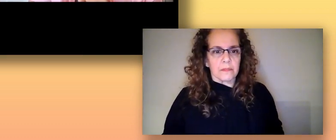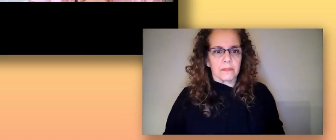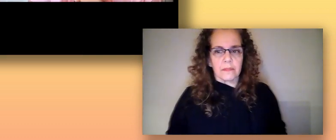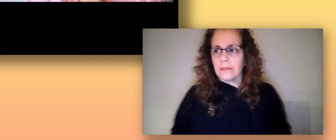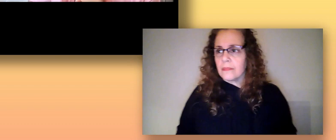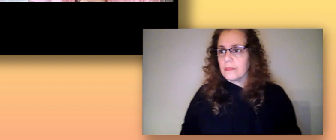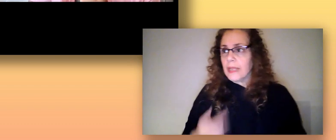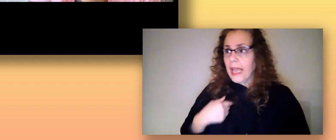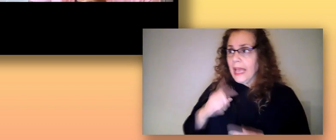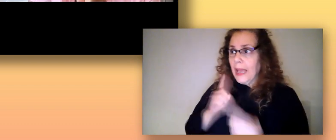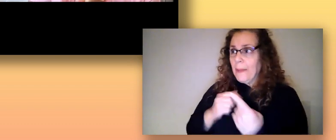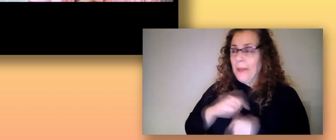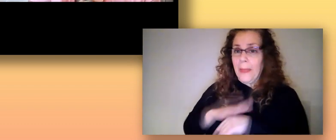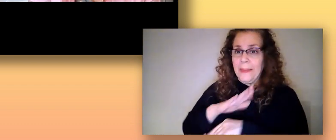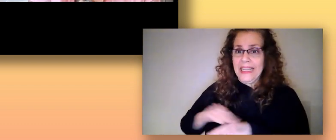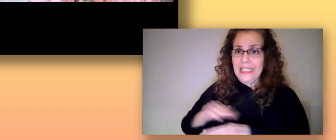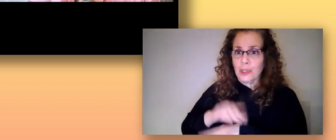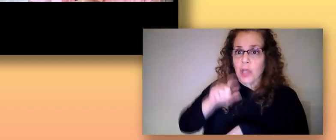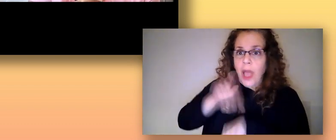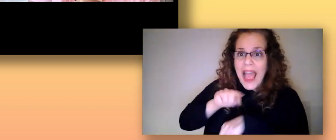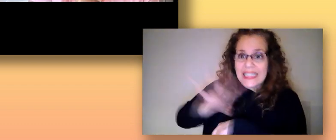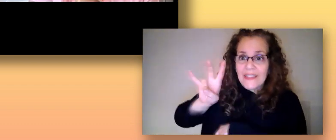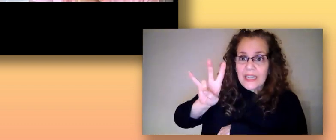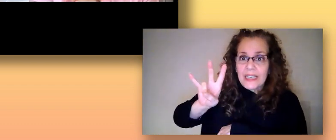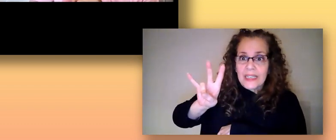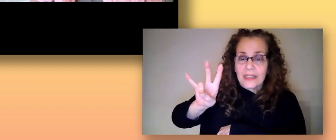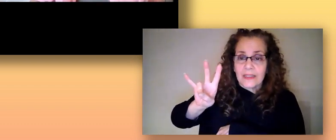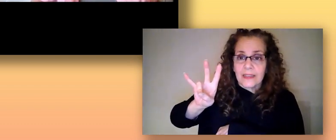Meet me at the beach, 7 p.m. tonight.